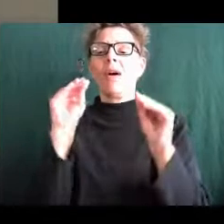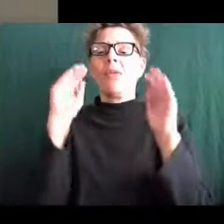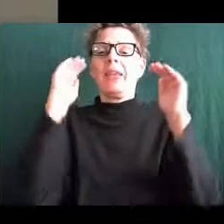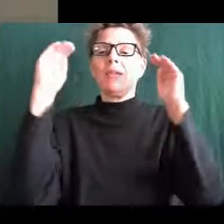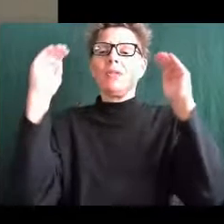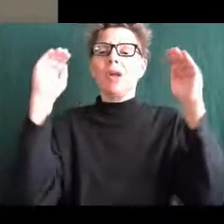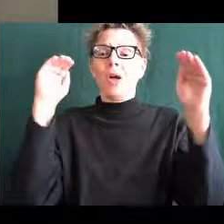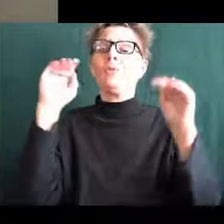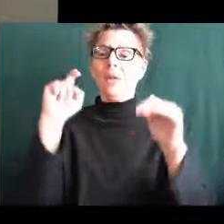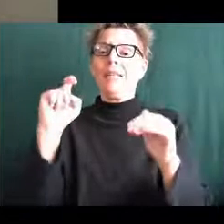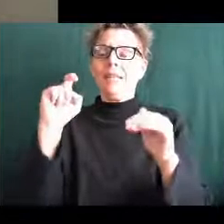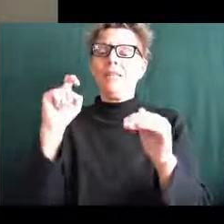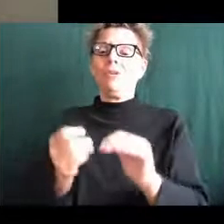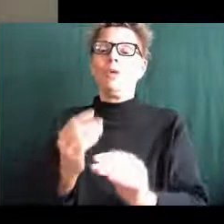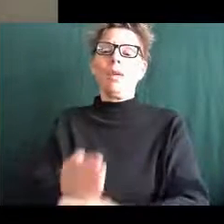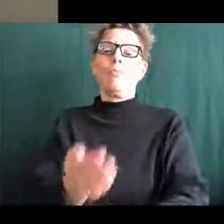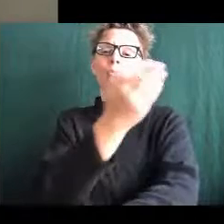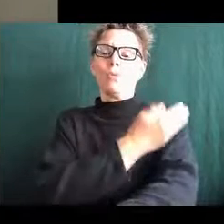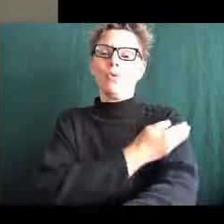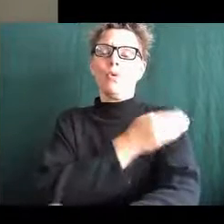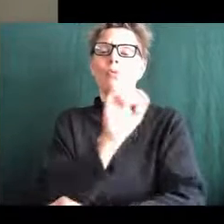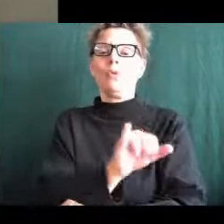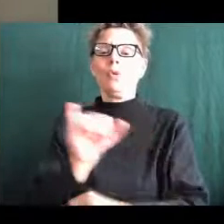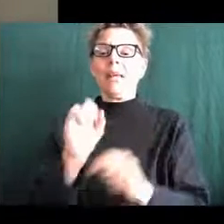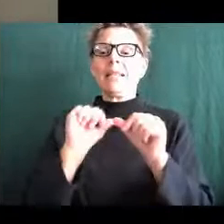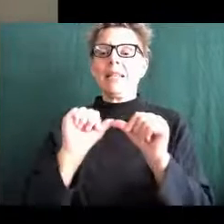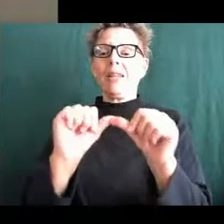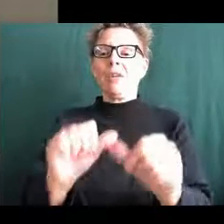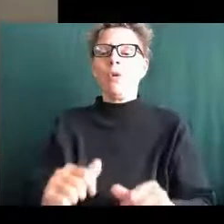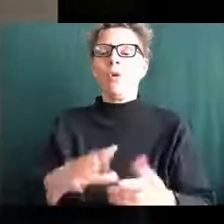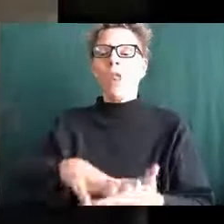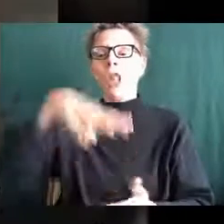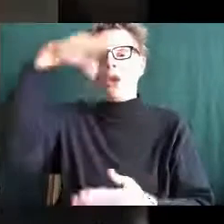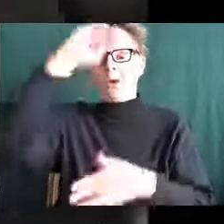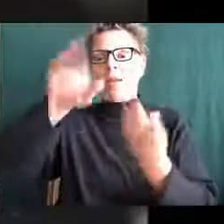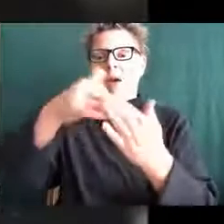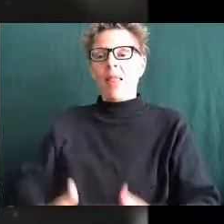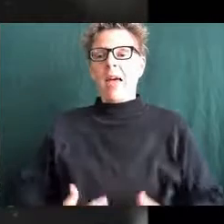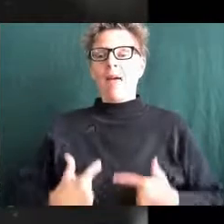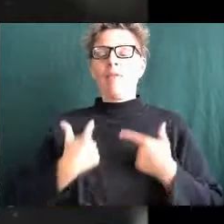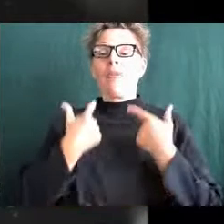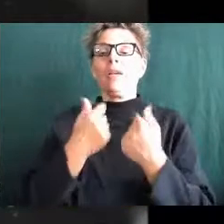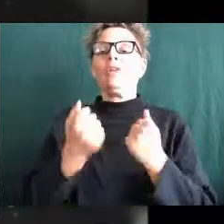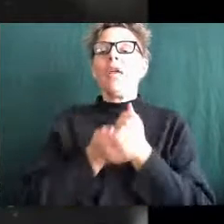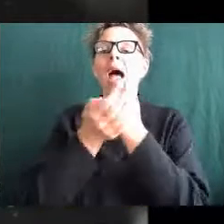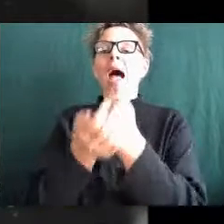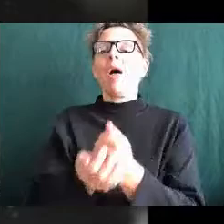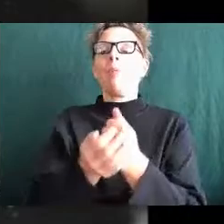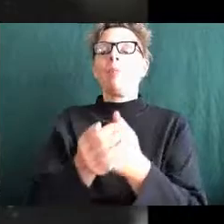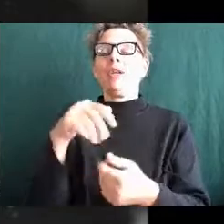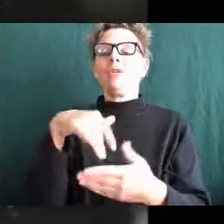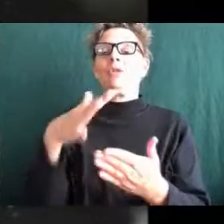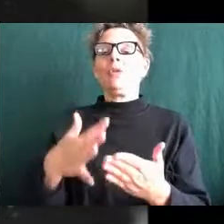at what we did and to continue learning throughout our entire life. She helped students see their